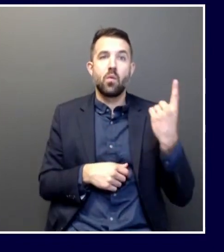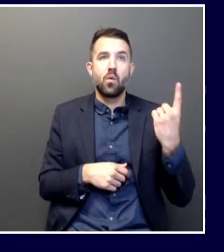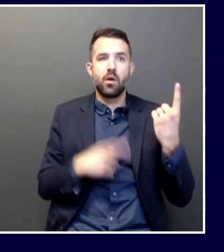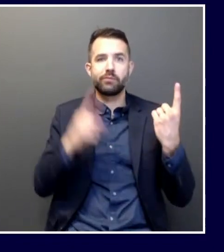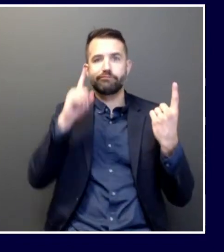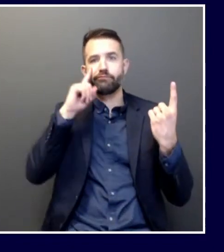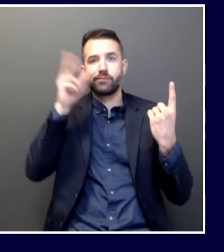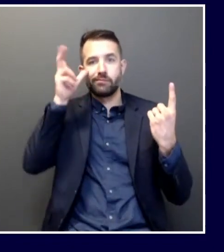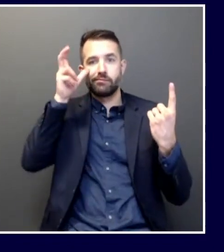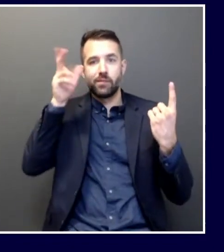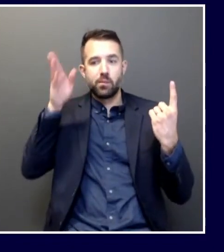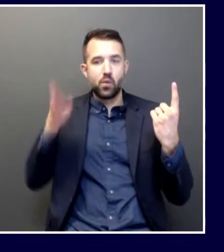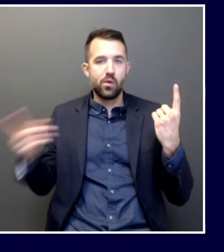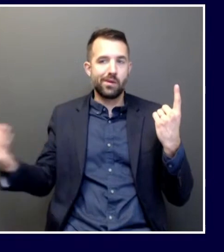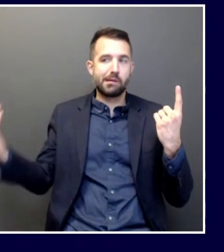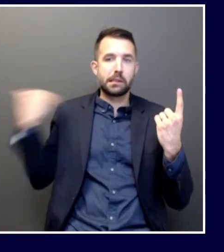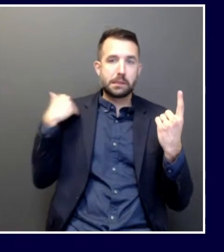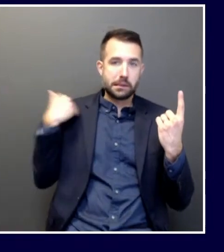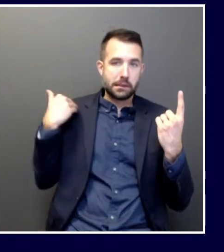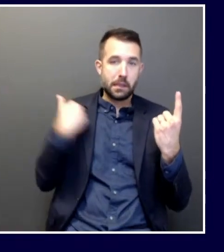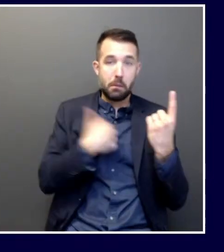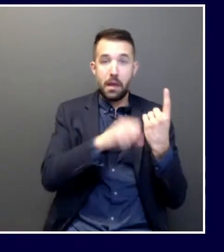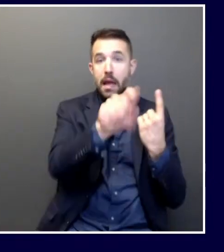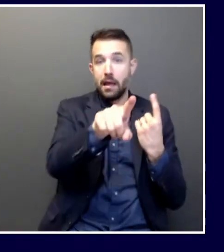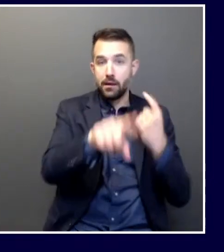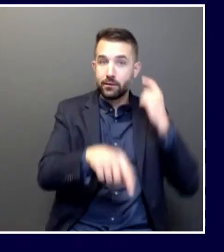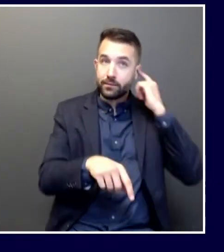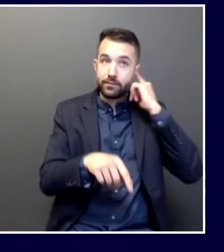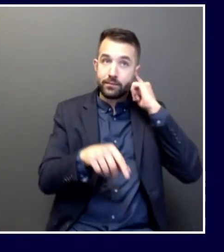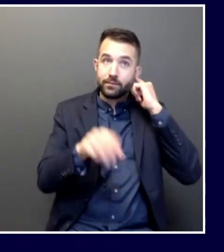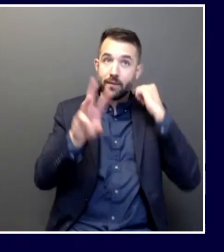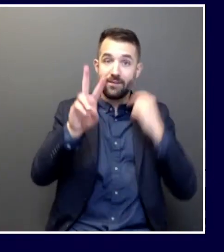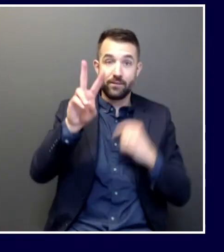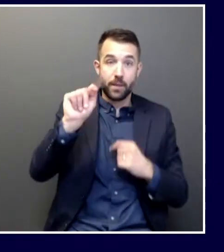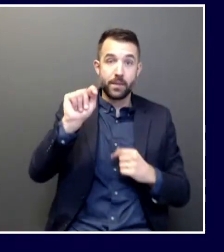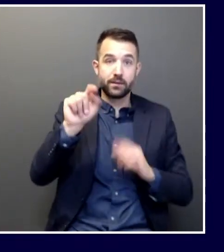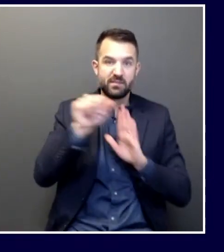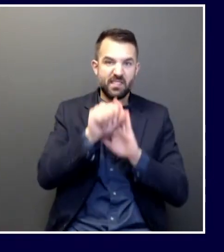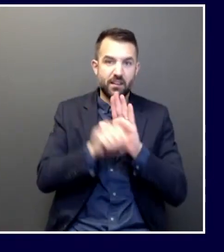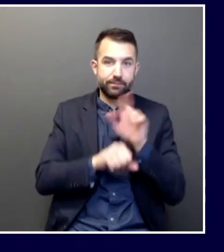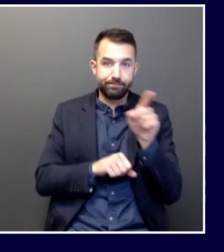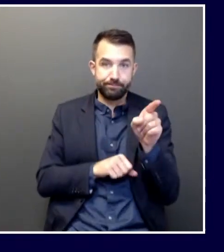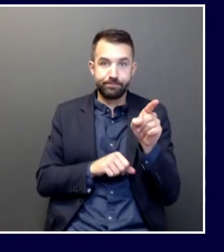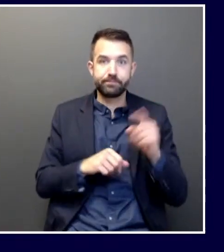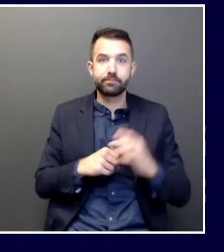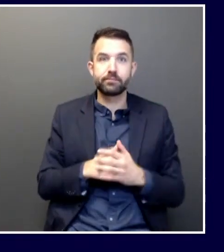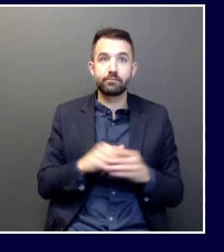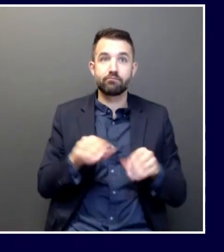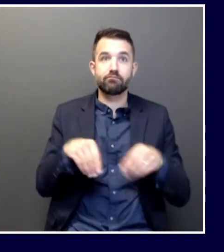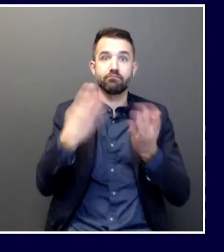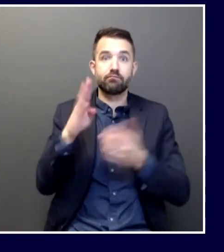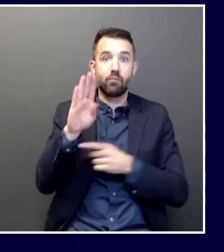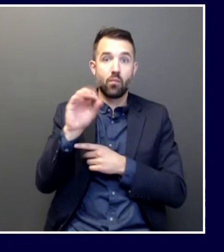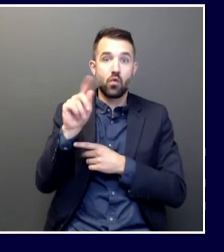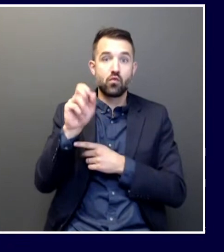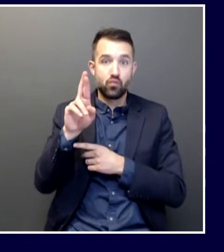to provide boosters to anyone 18 or older. And they ask, they